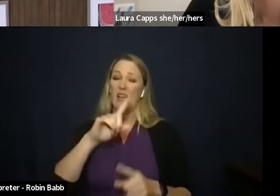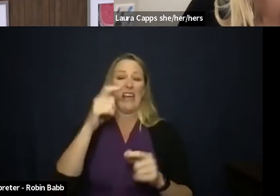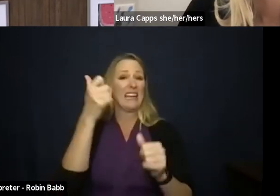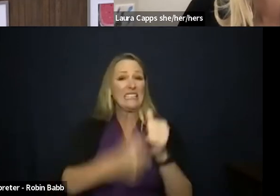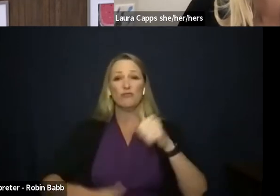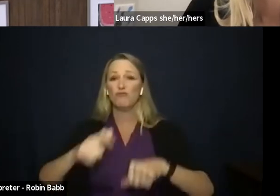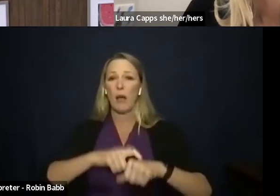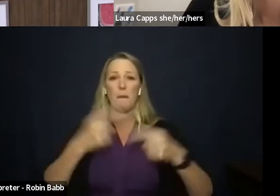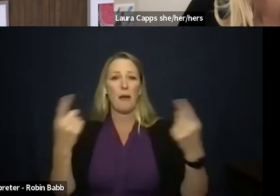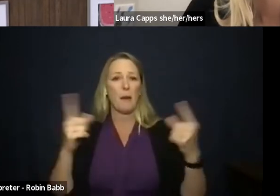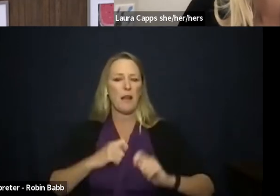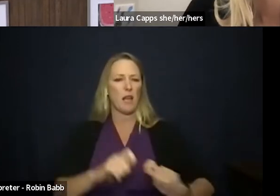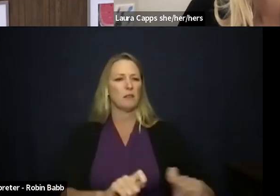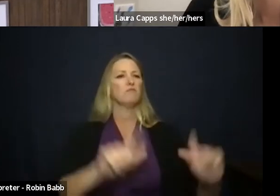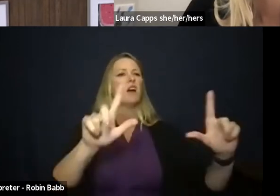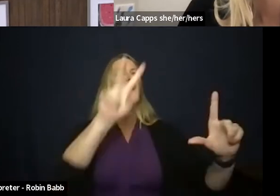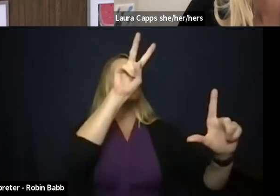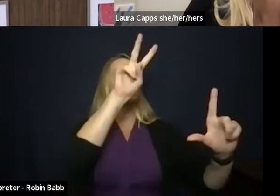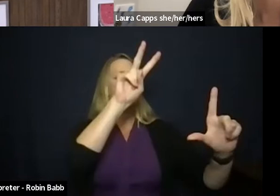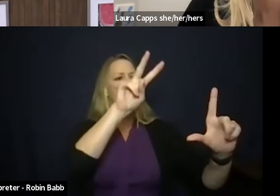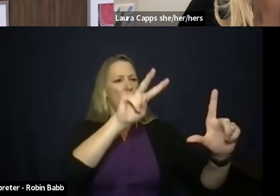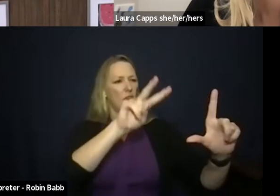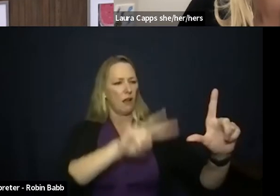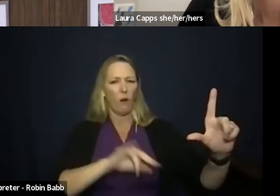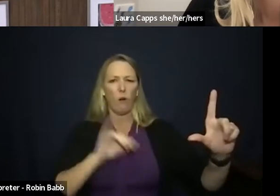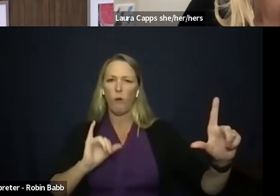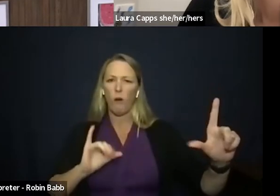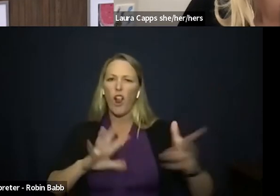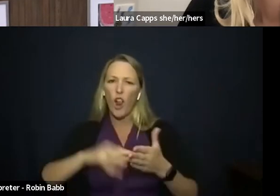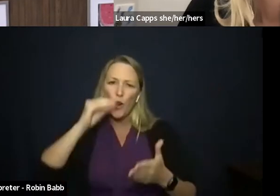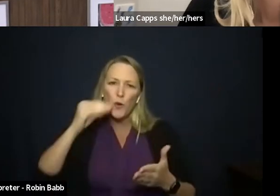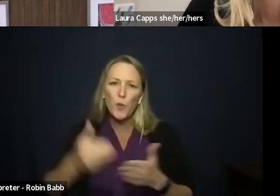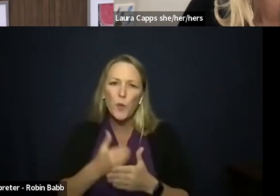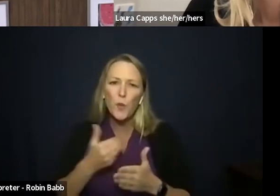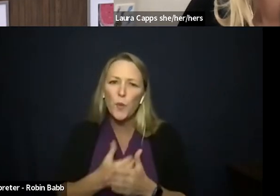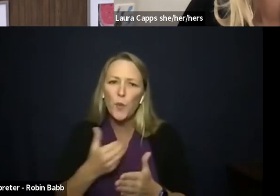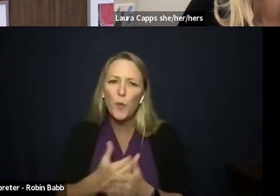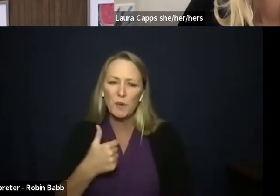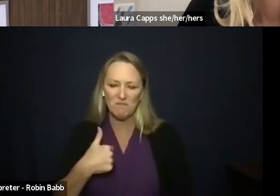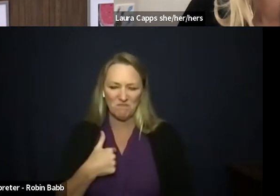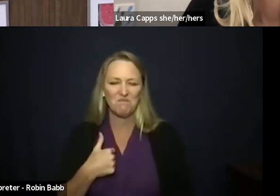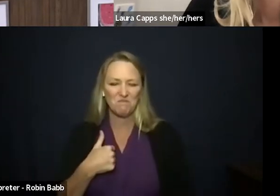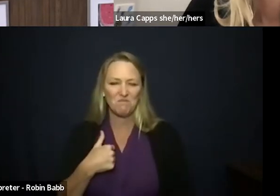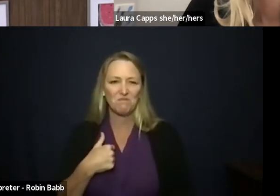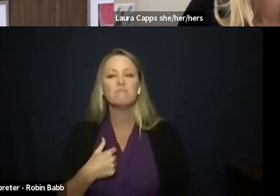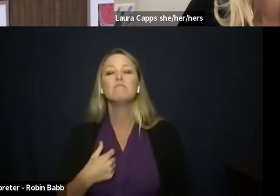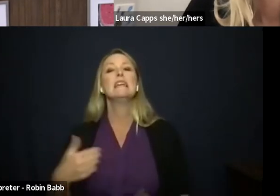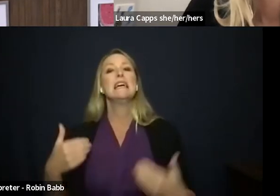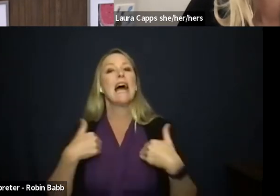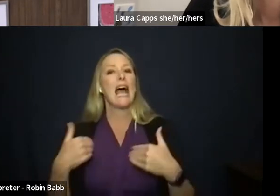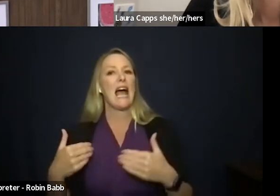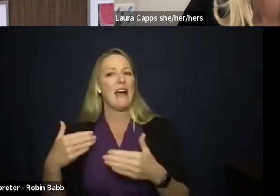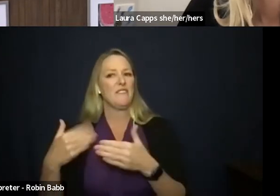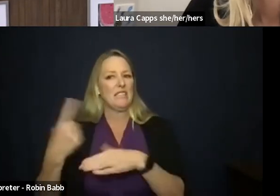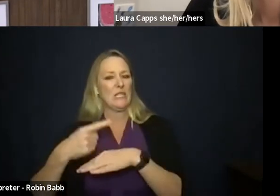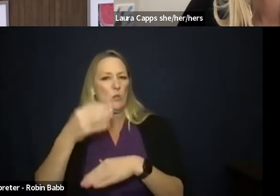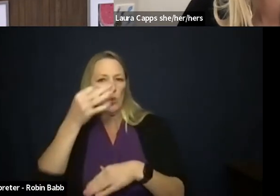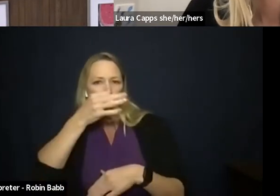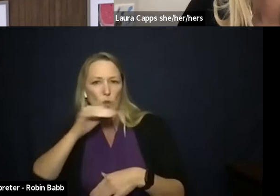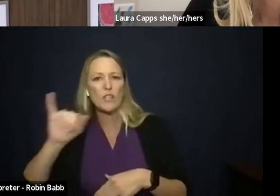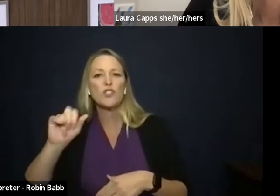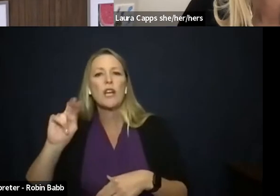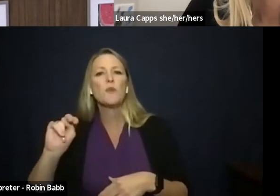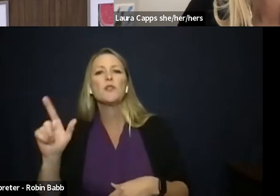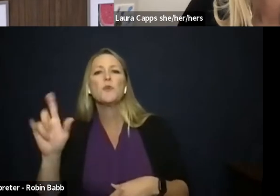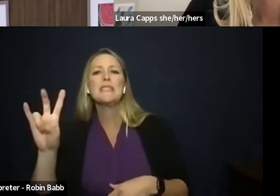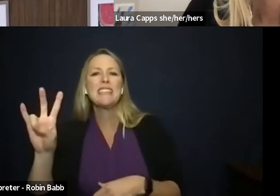what other people are thinking there are a couple days coming up that i wanted to highlight january 27th is national